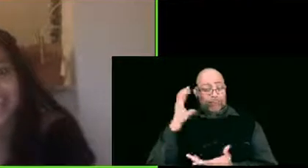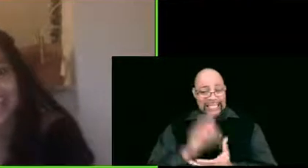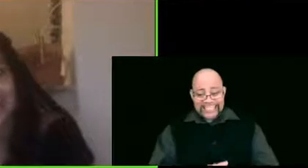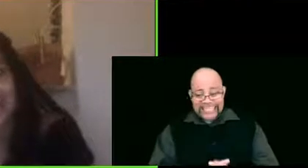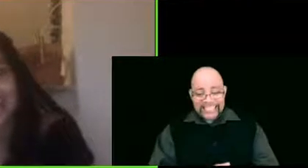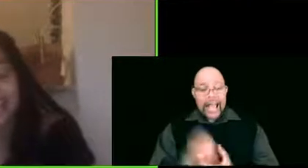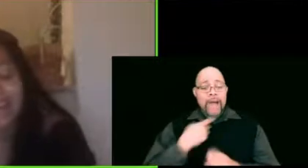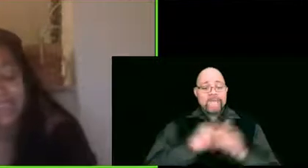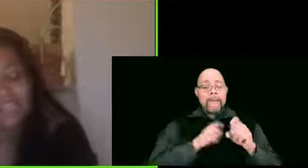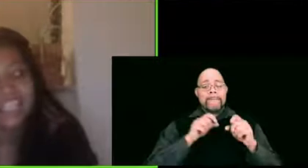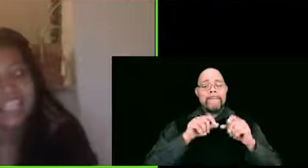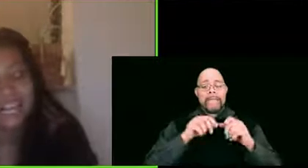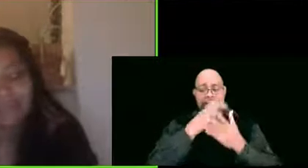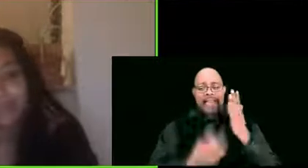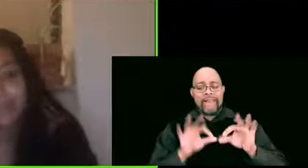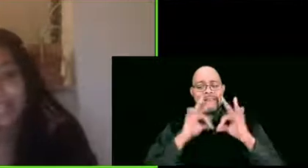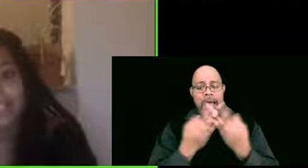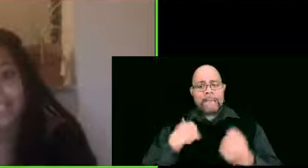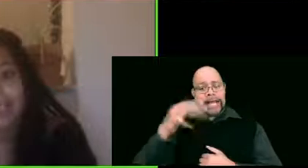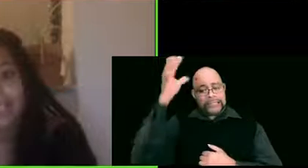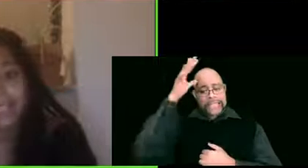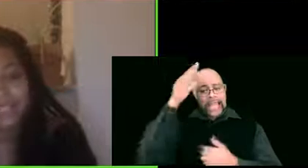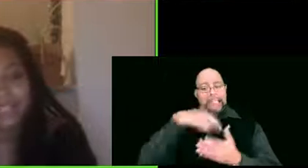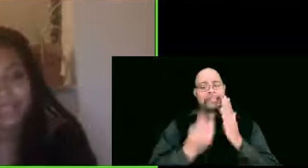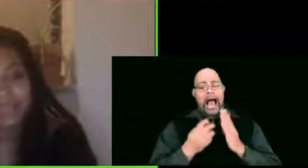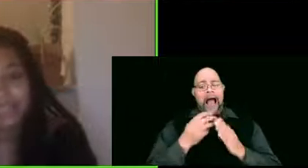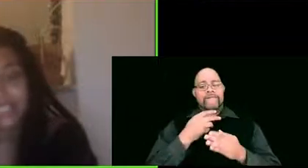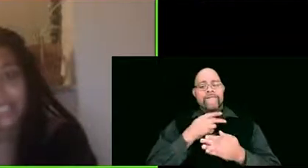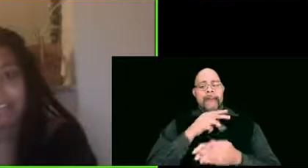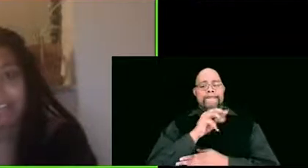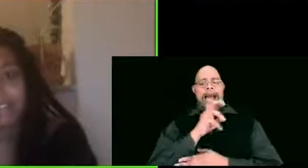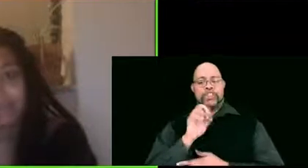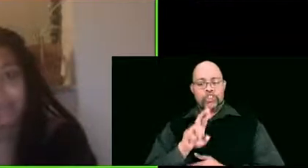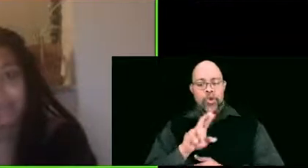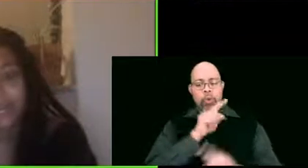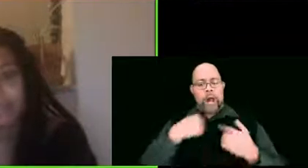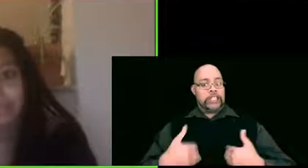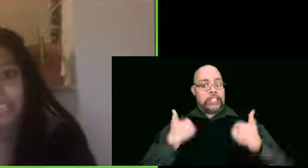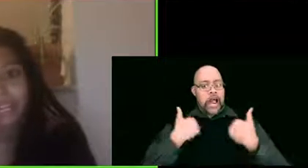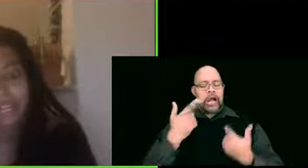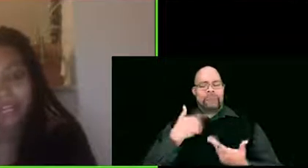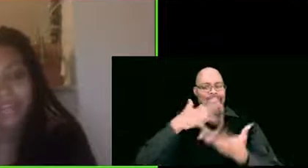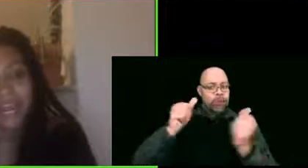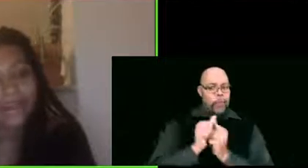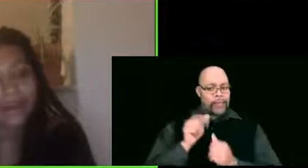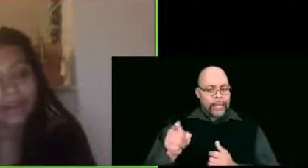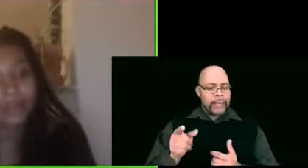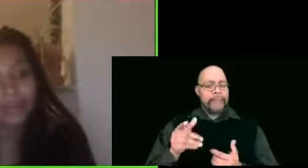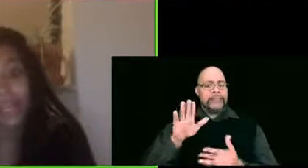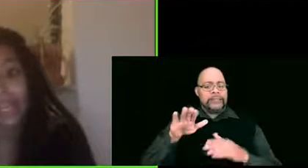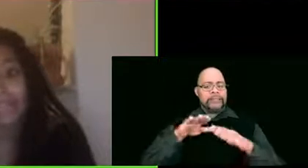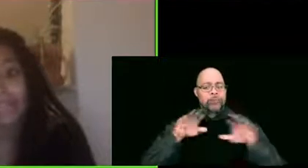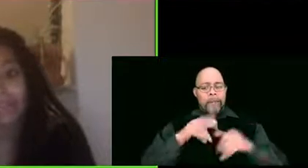super young. I'm from a diving family. So my dad was a dive master. And when I was much younger, I used to hang